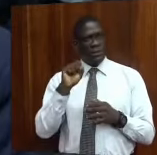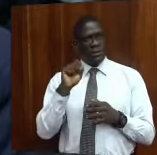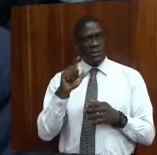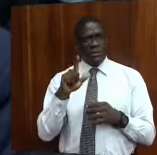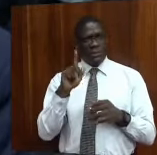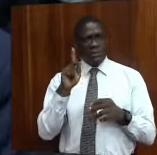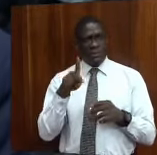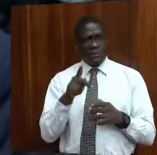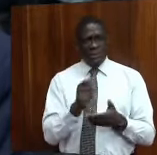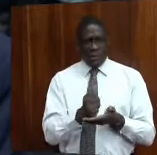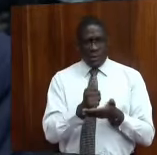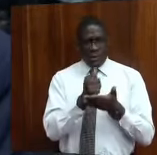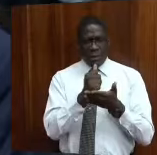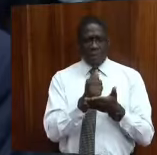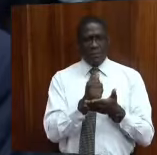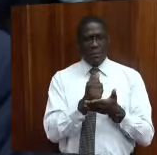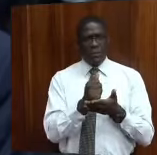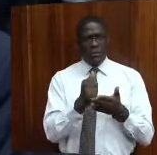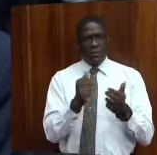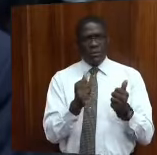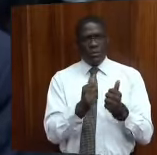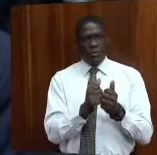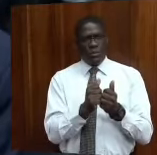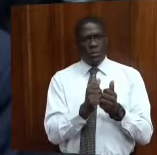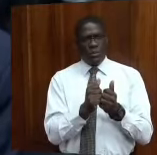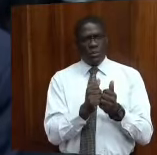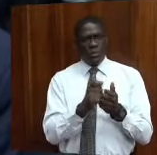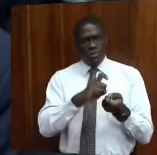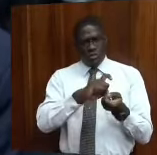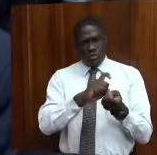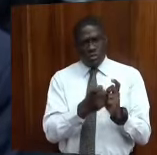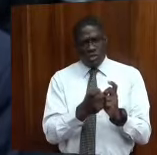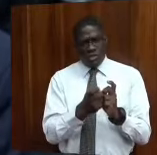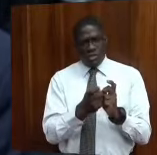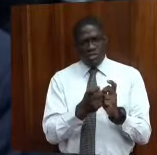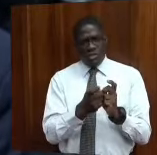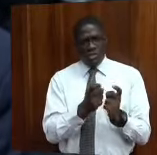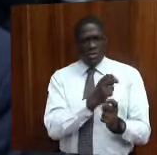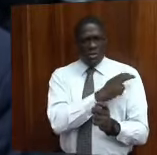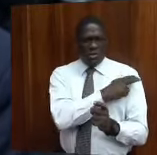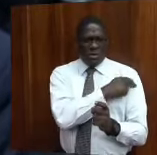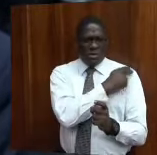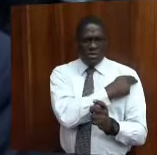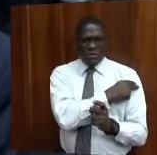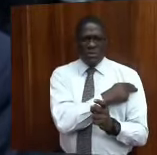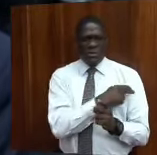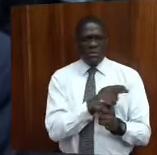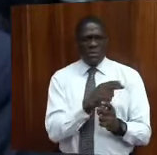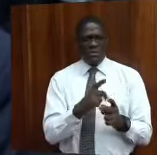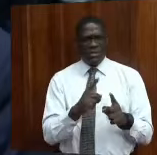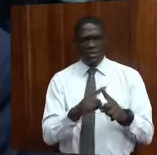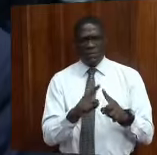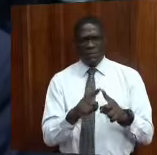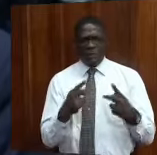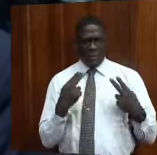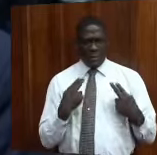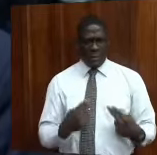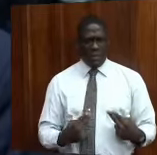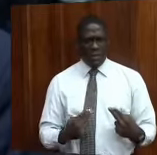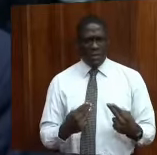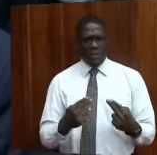we understood more than most that the health of a nation is the wealth of a nation, and that everyone should have access to the